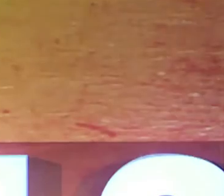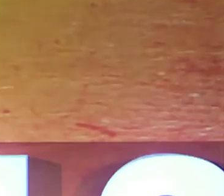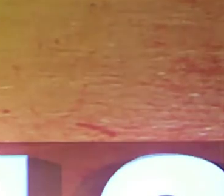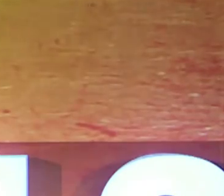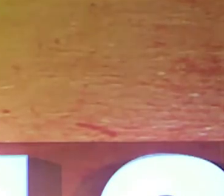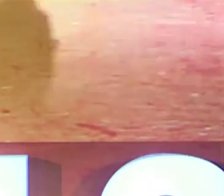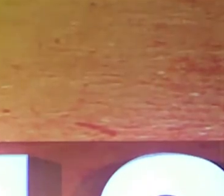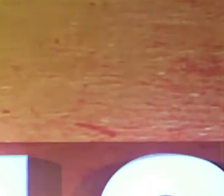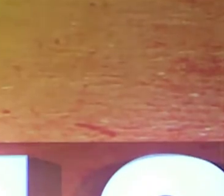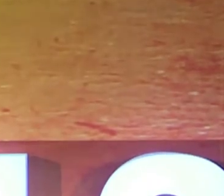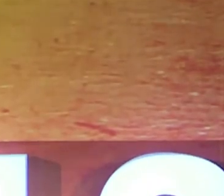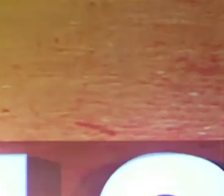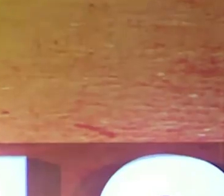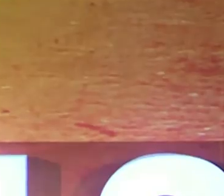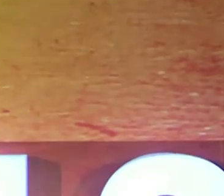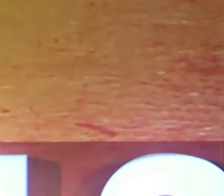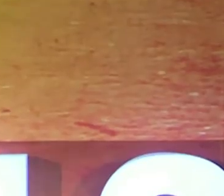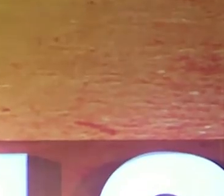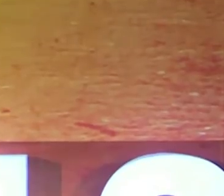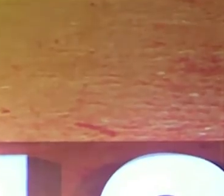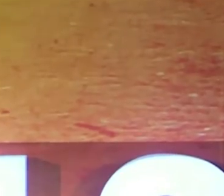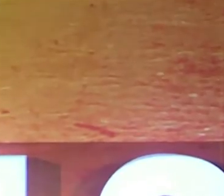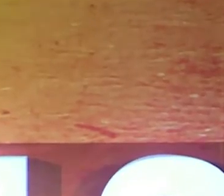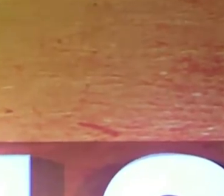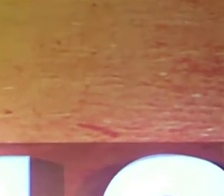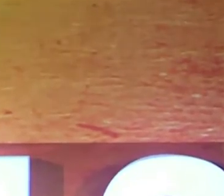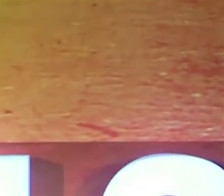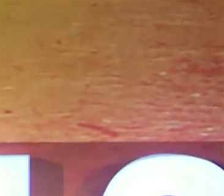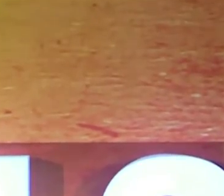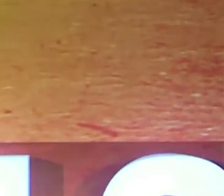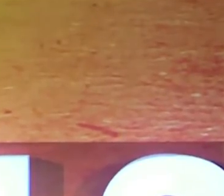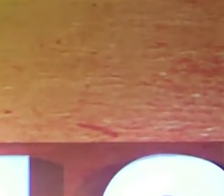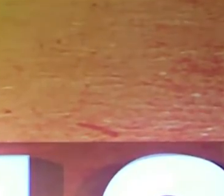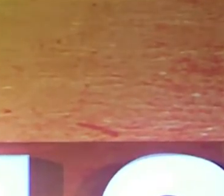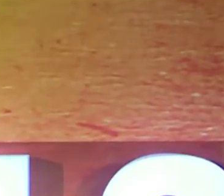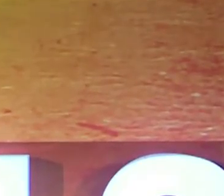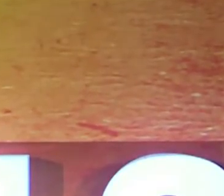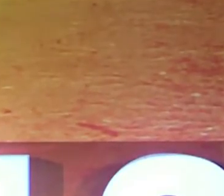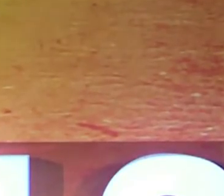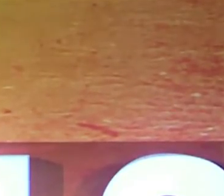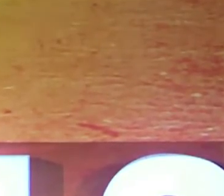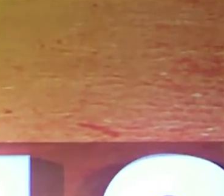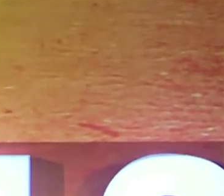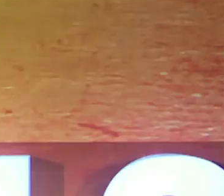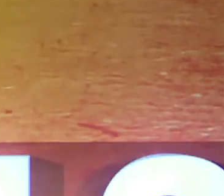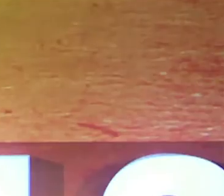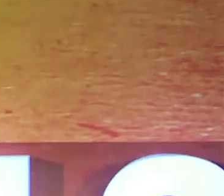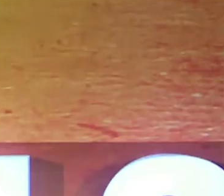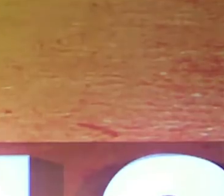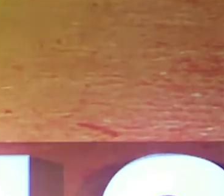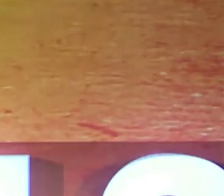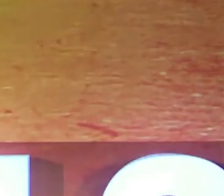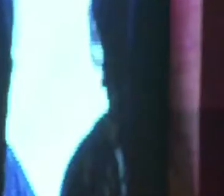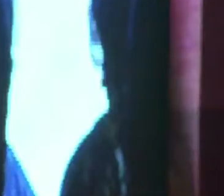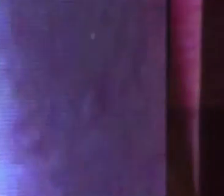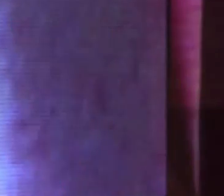you. And through my experience, I've just come to know one fact of life that